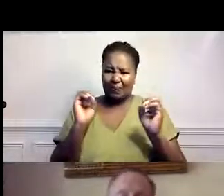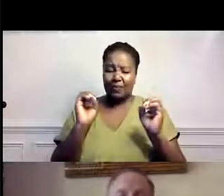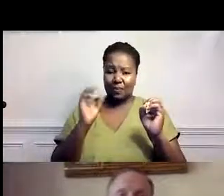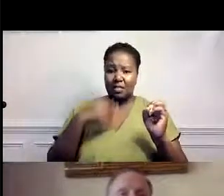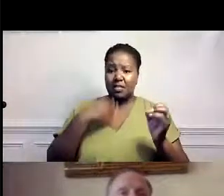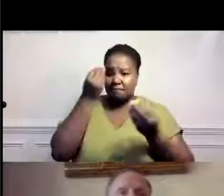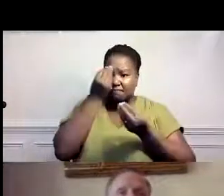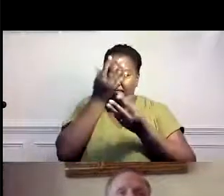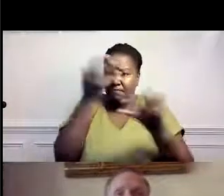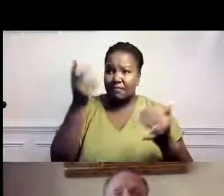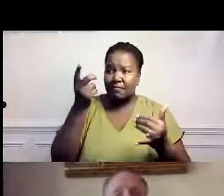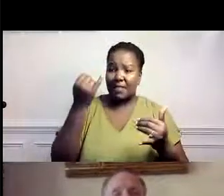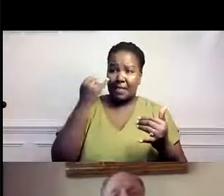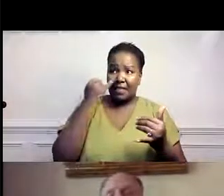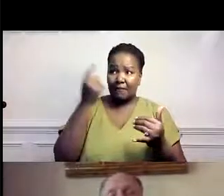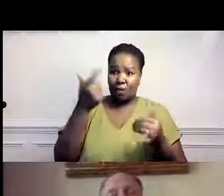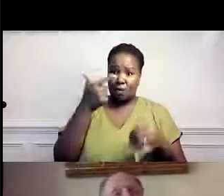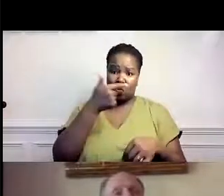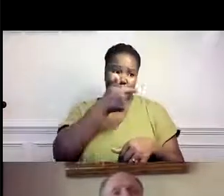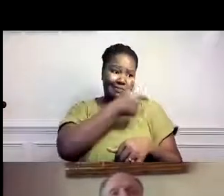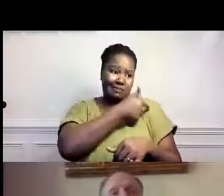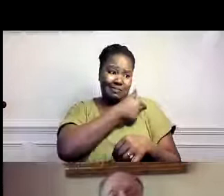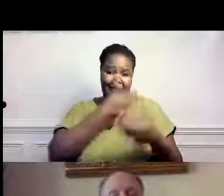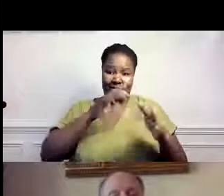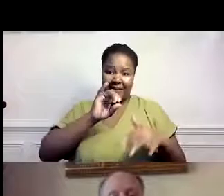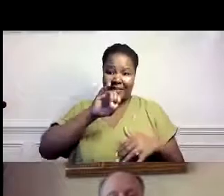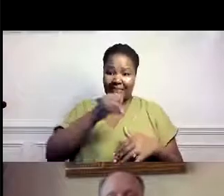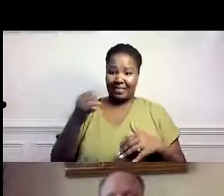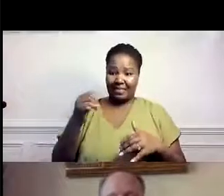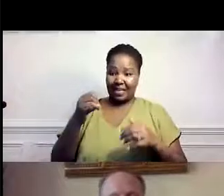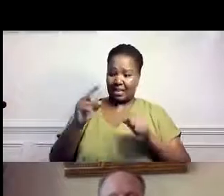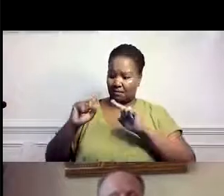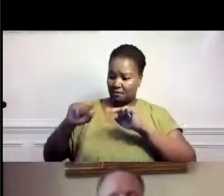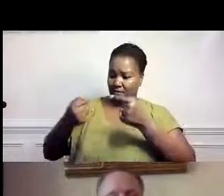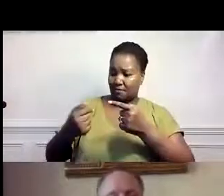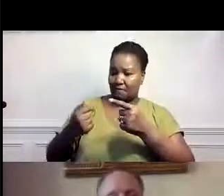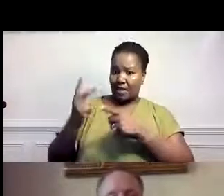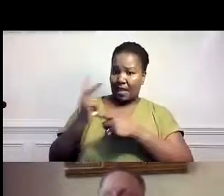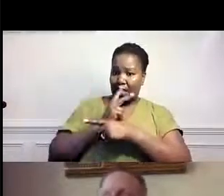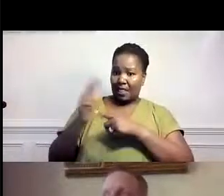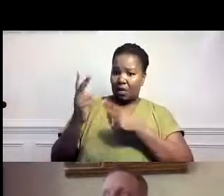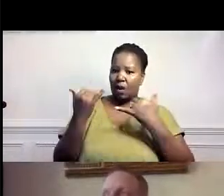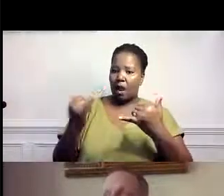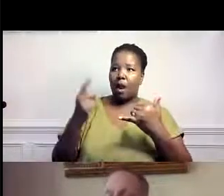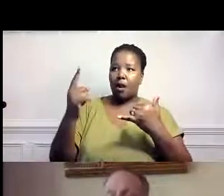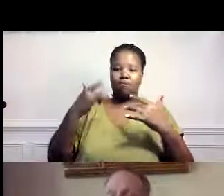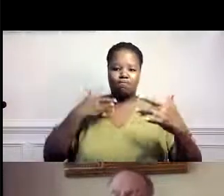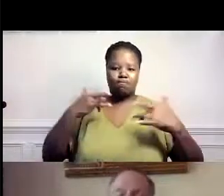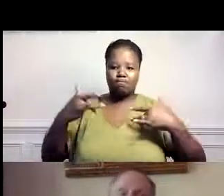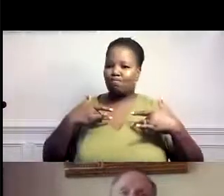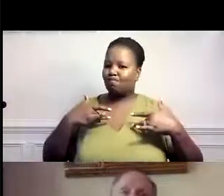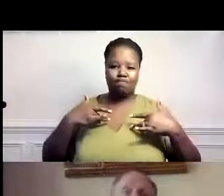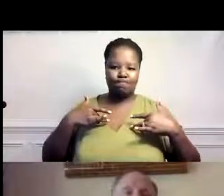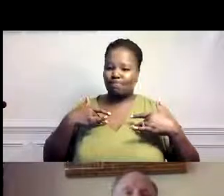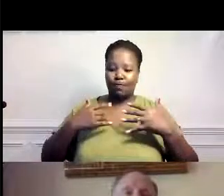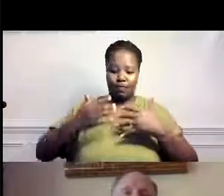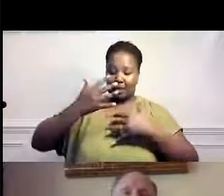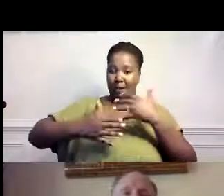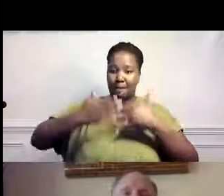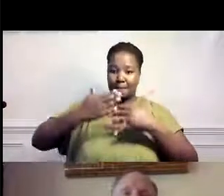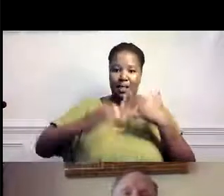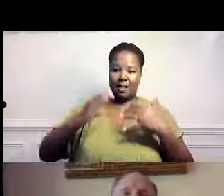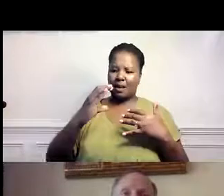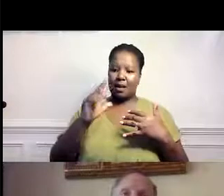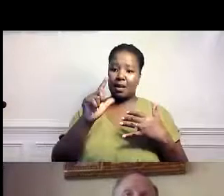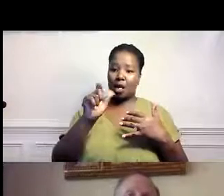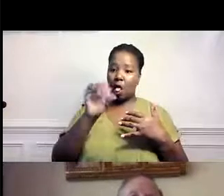received the vaccine, if you're more than 3 weeks out from your vaccine, there's no risk of having those clots. If you're within that time frame,